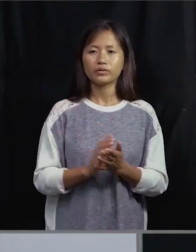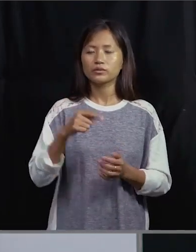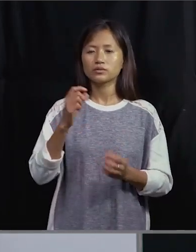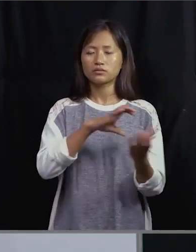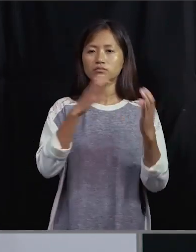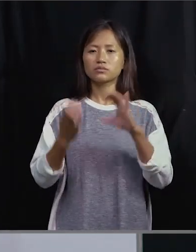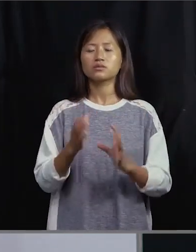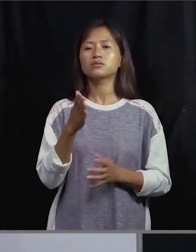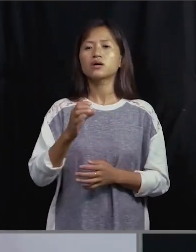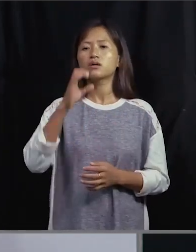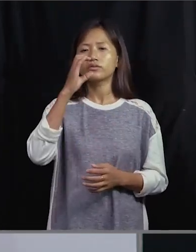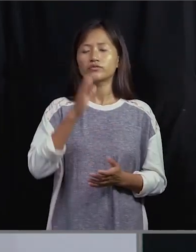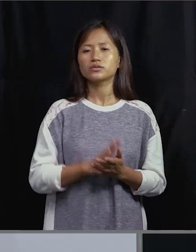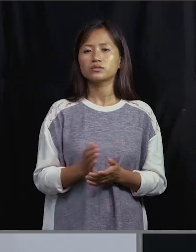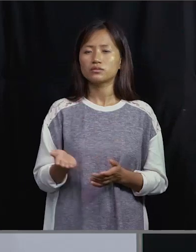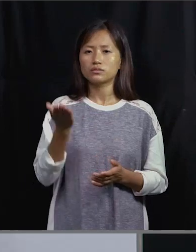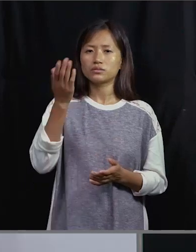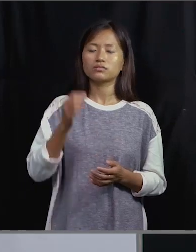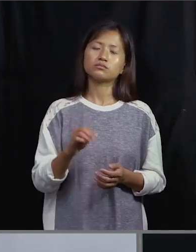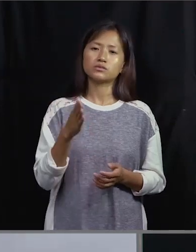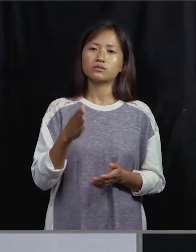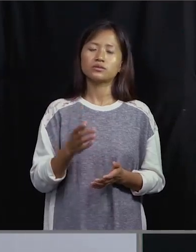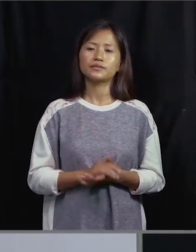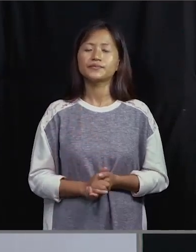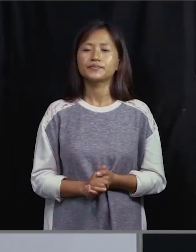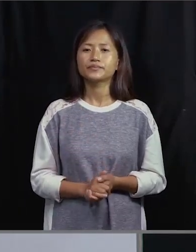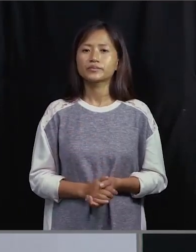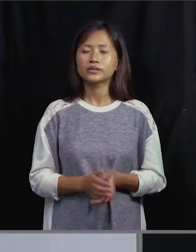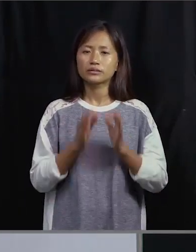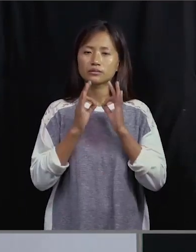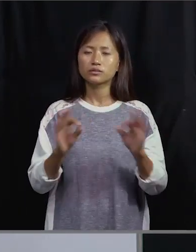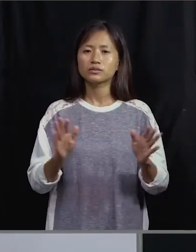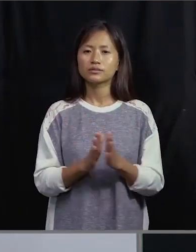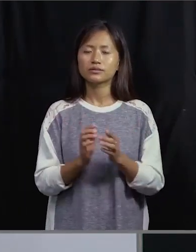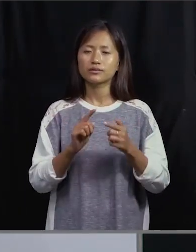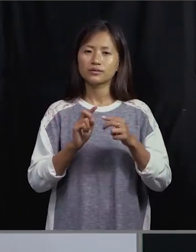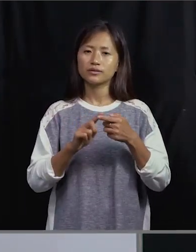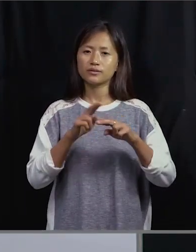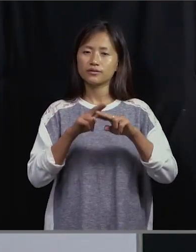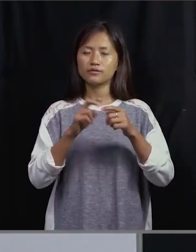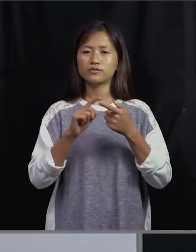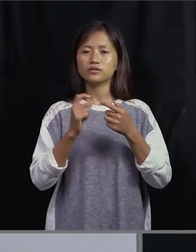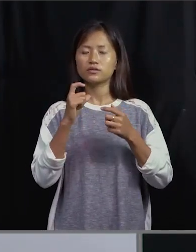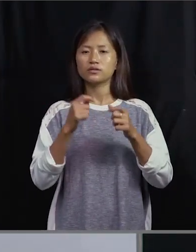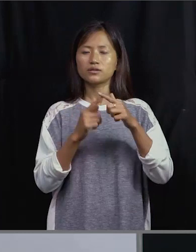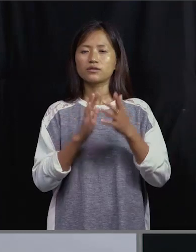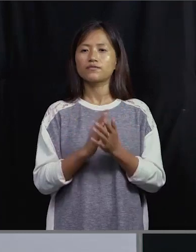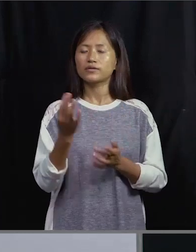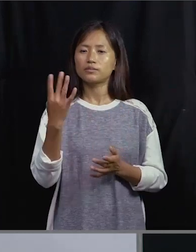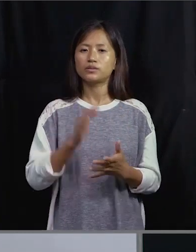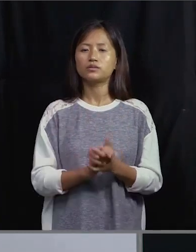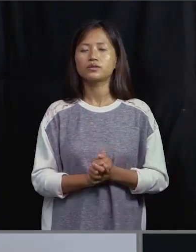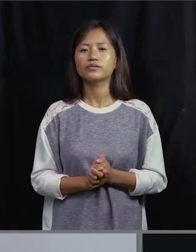tea, coffee is also rising, even though price does not change, simply because of the fact that your number